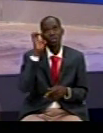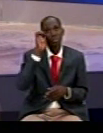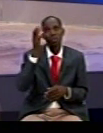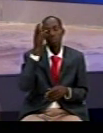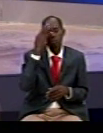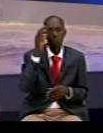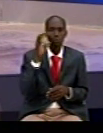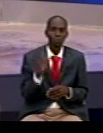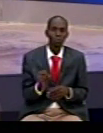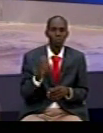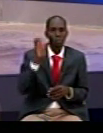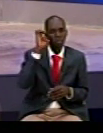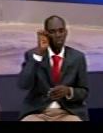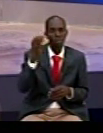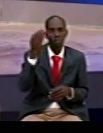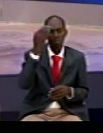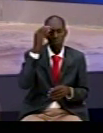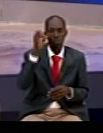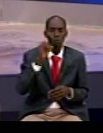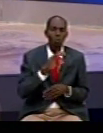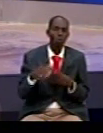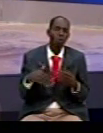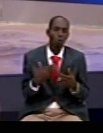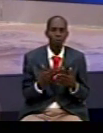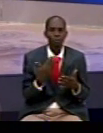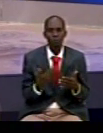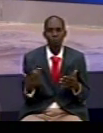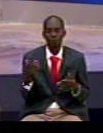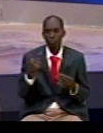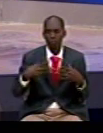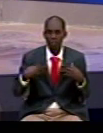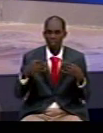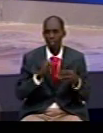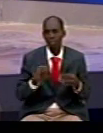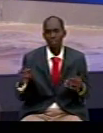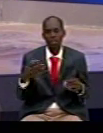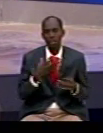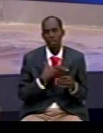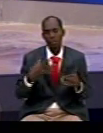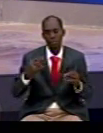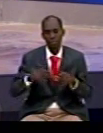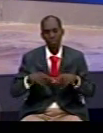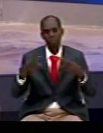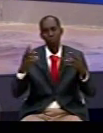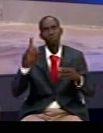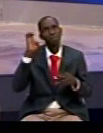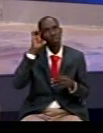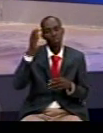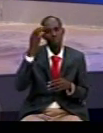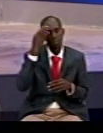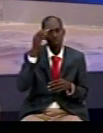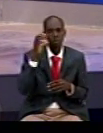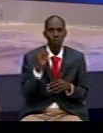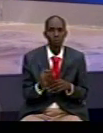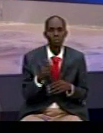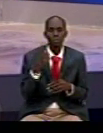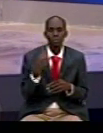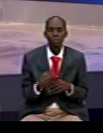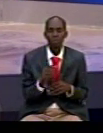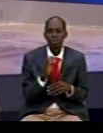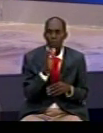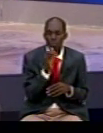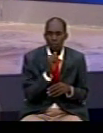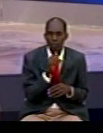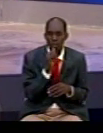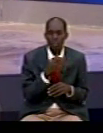knows all things. The hidden and the revealed, he knows. The